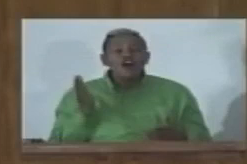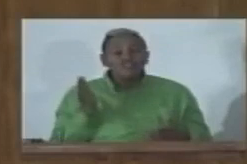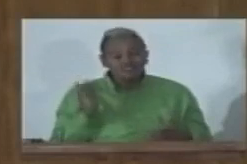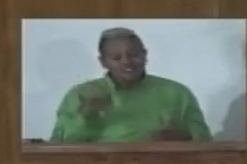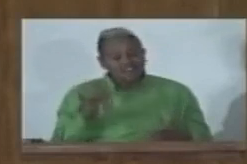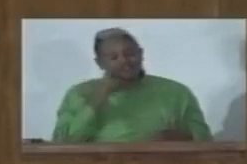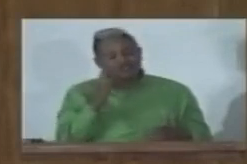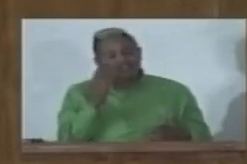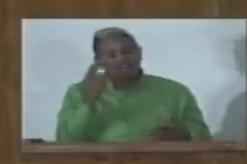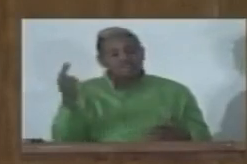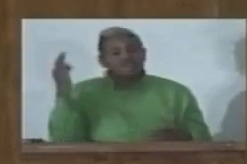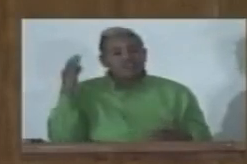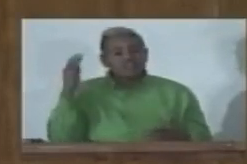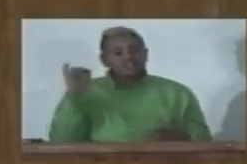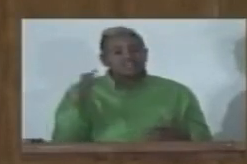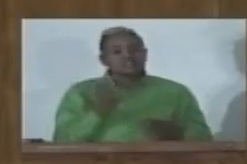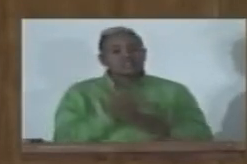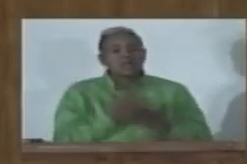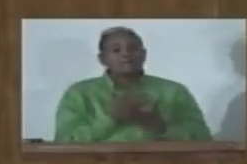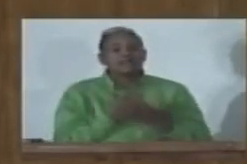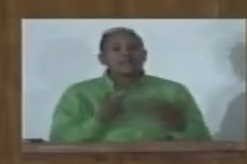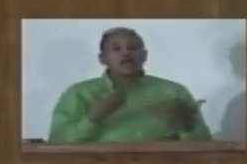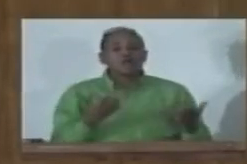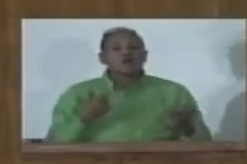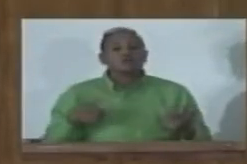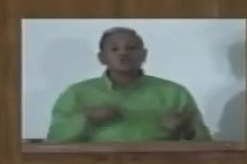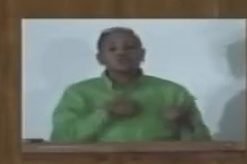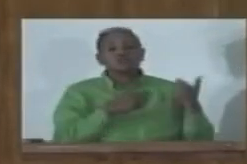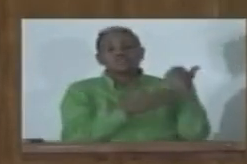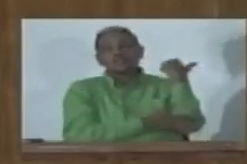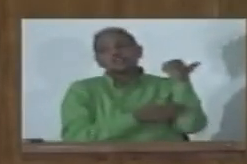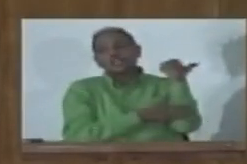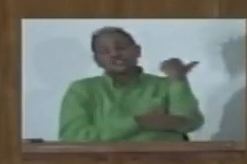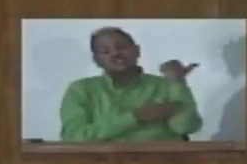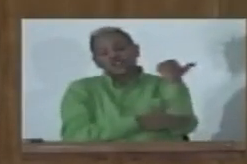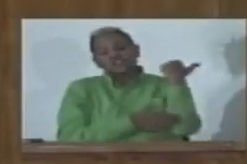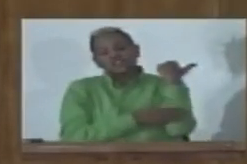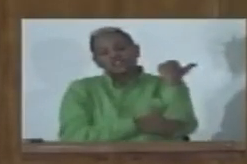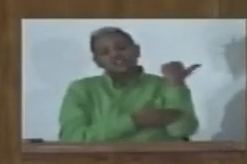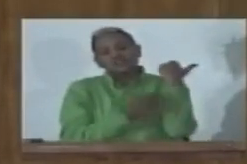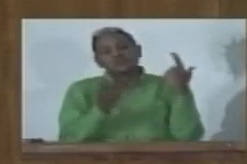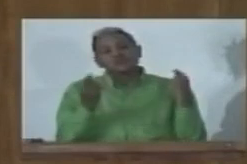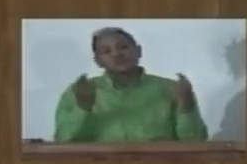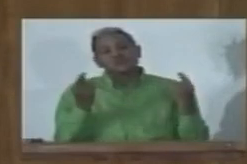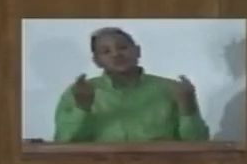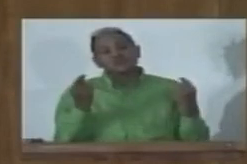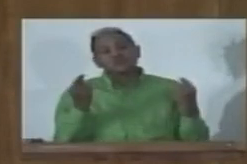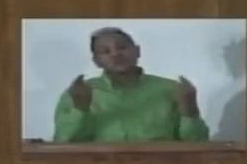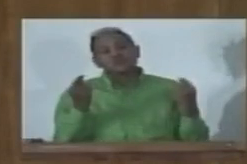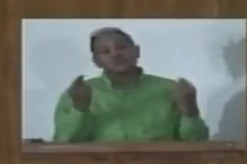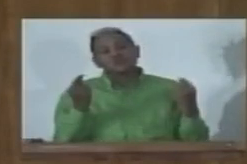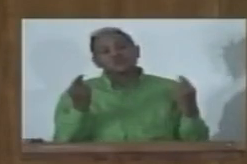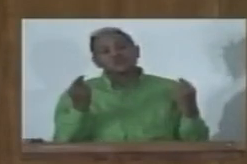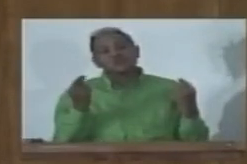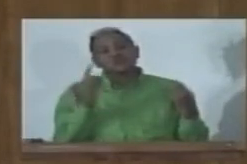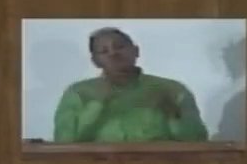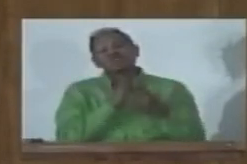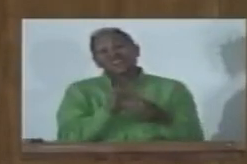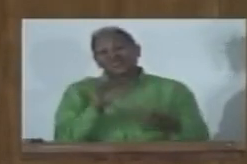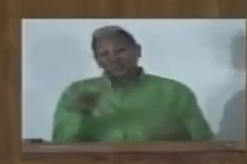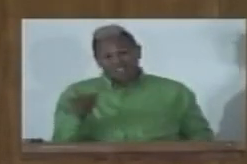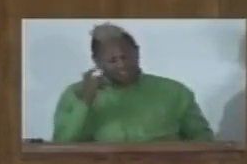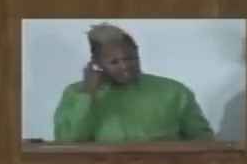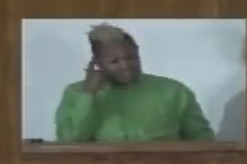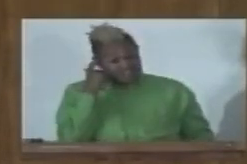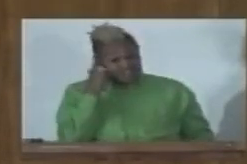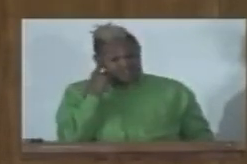the reflection, that's the appeal I want us as a nation to do. And therefore, in that regard, Mr. President, when I